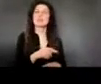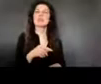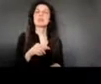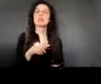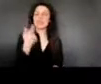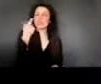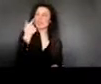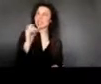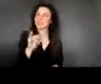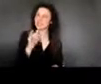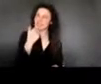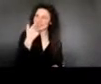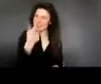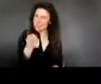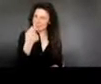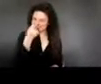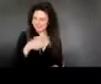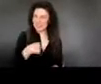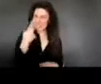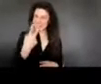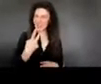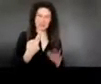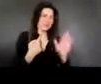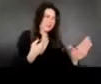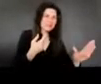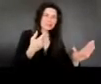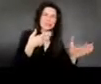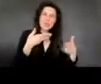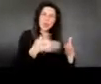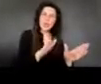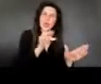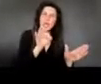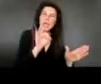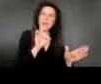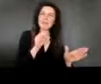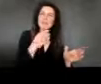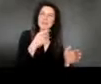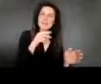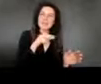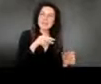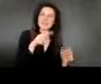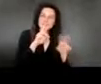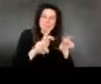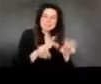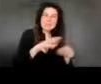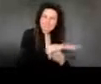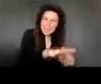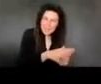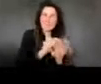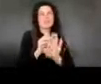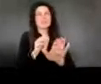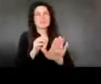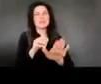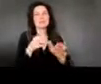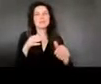can actually approach space, and all these different methods to try to understand the space